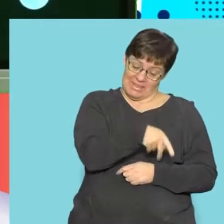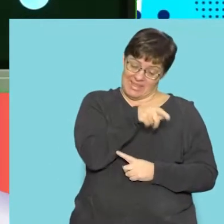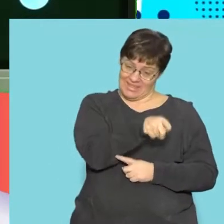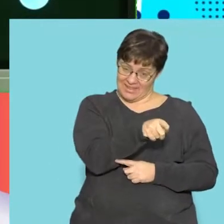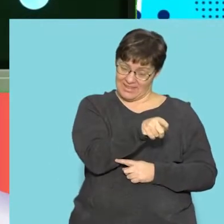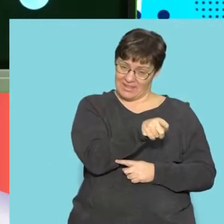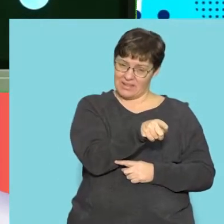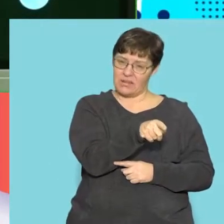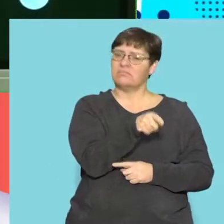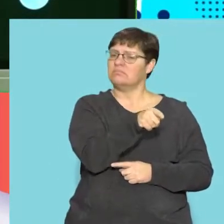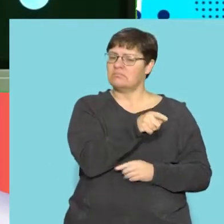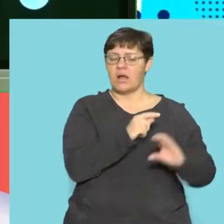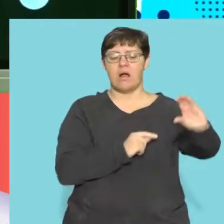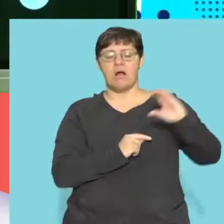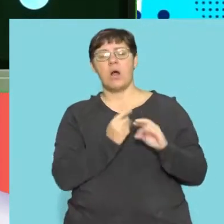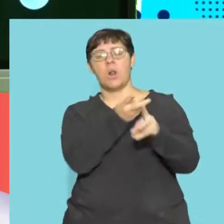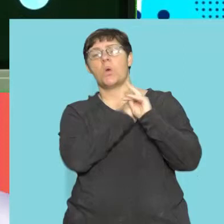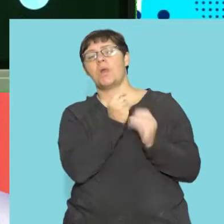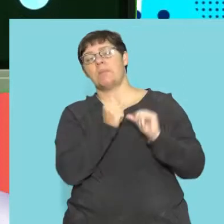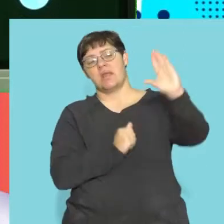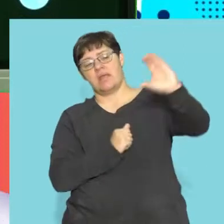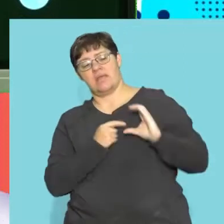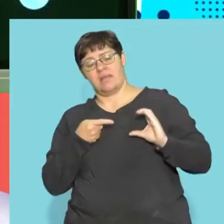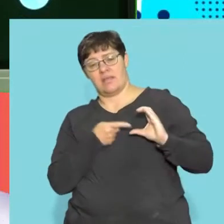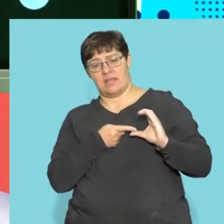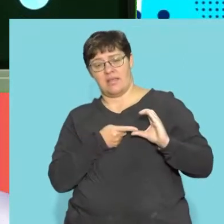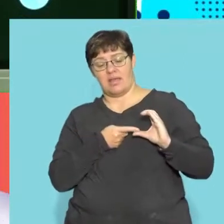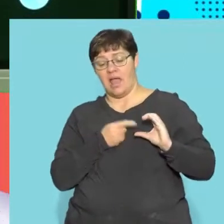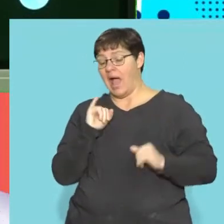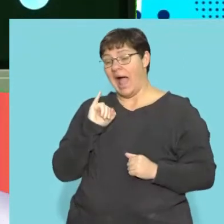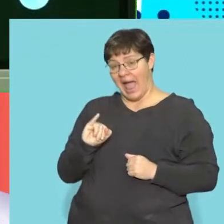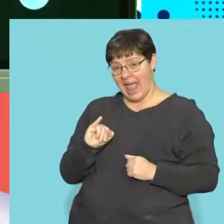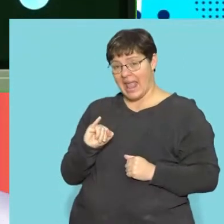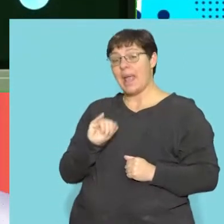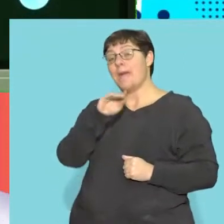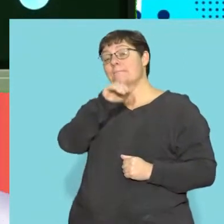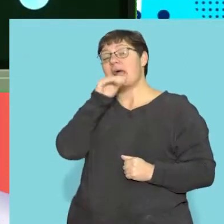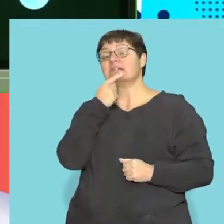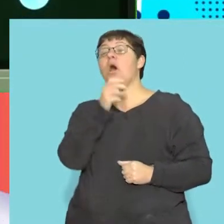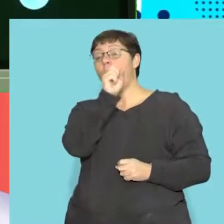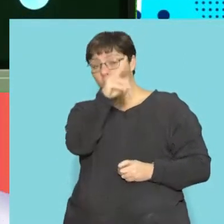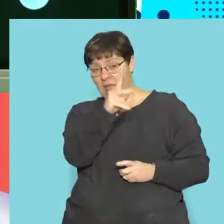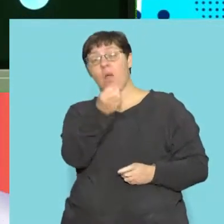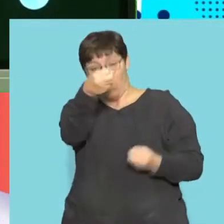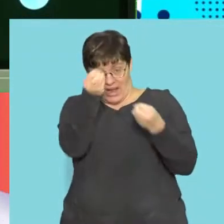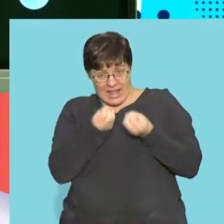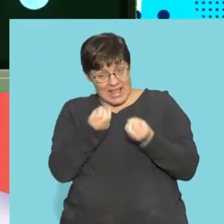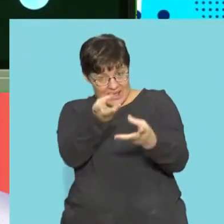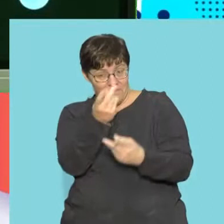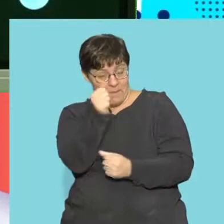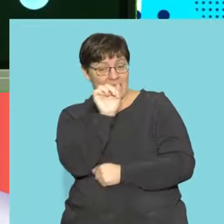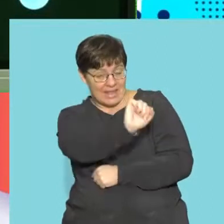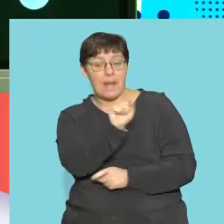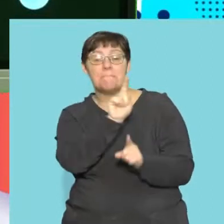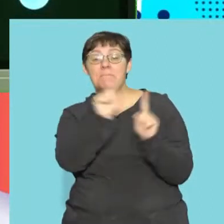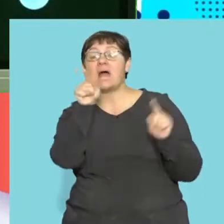of it is how much did you take from the bank. The I is how much the bank is charging you as